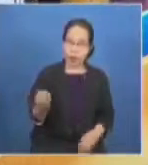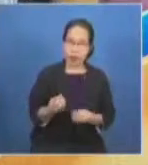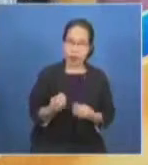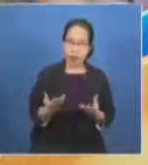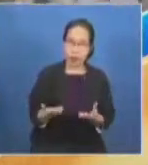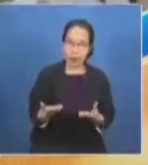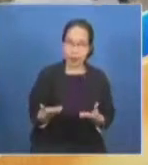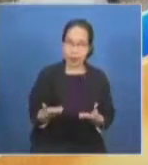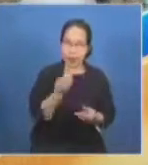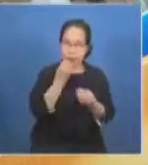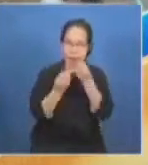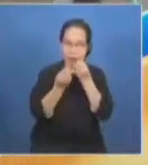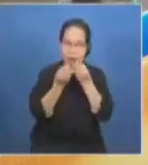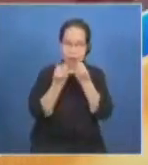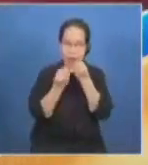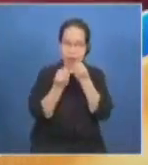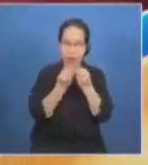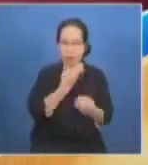to give him